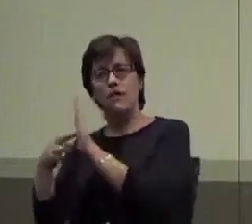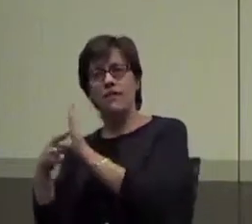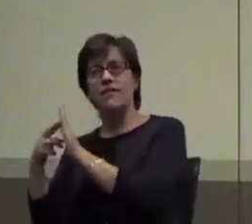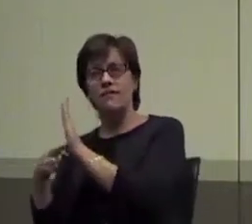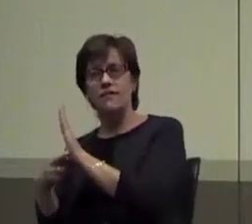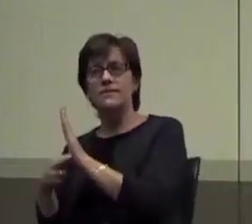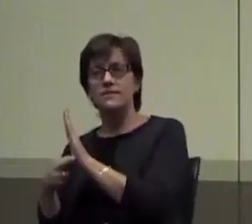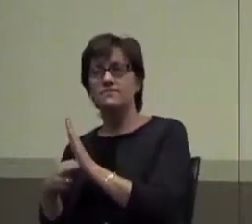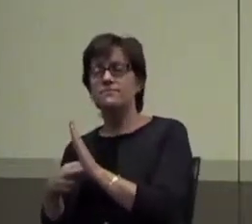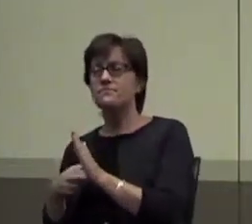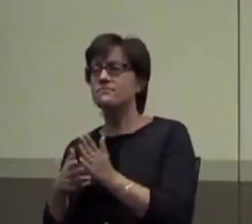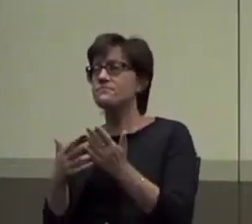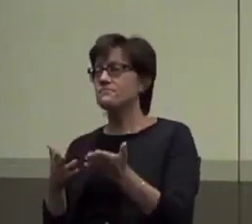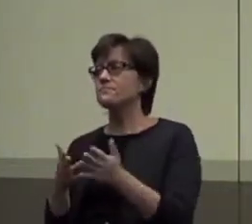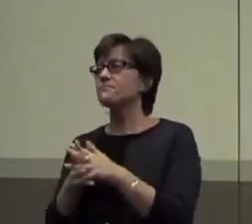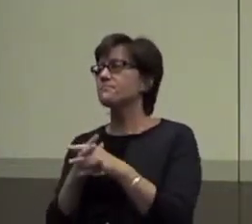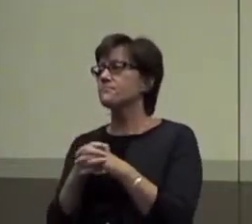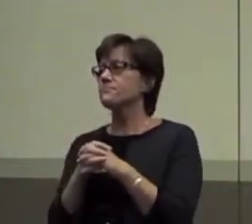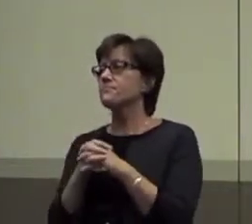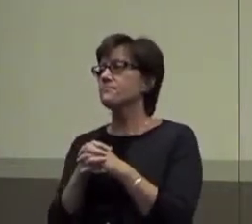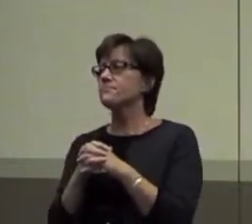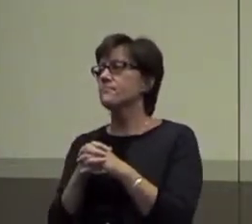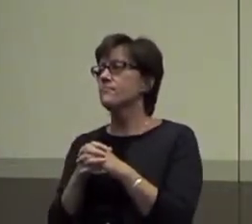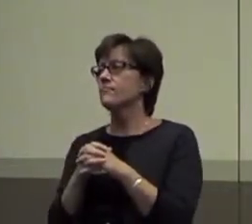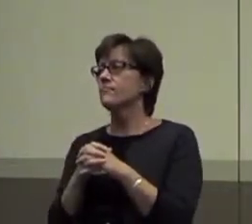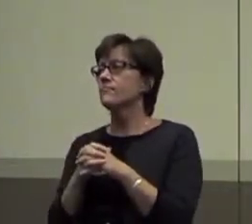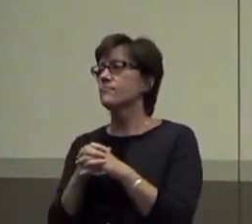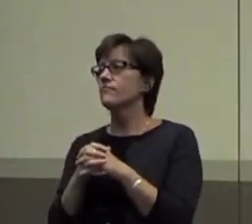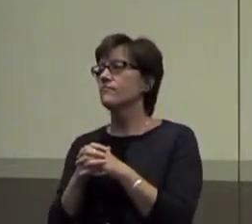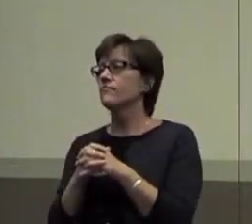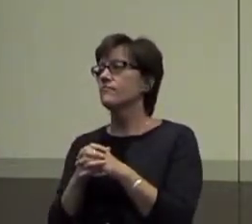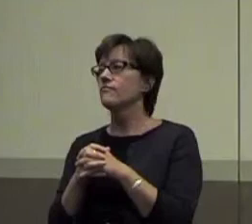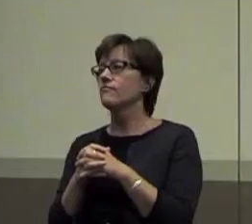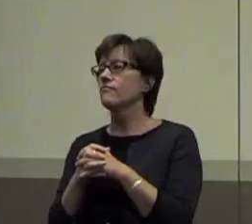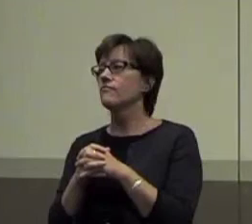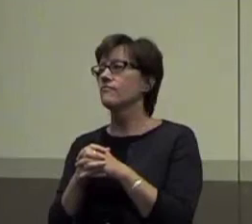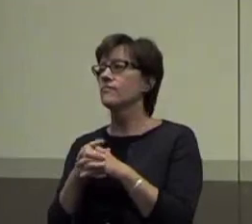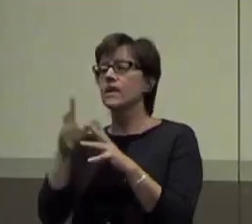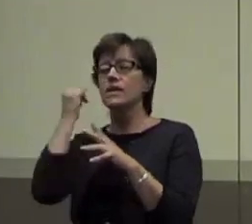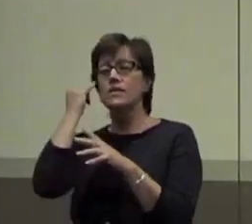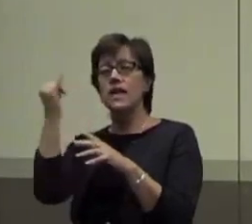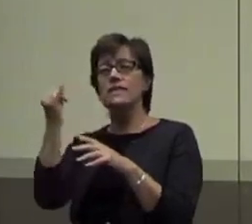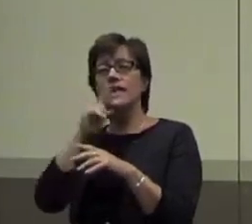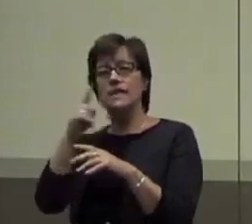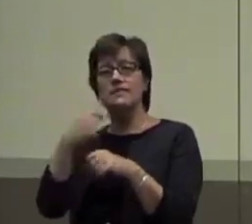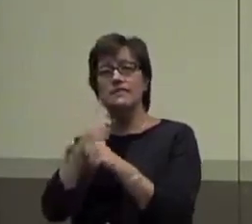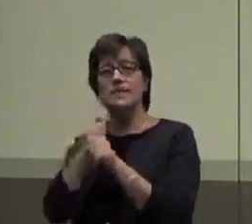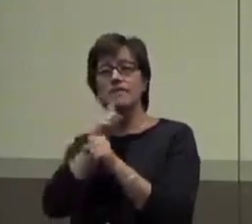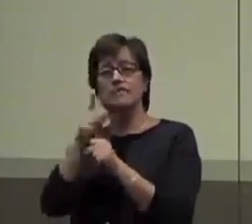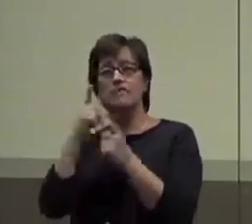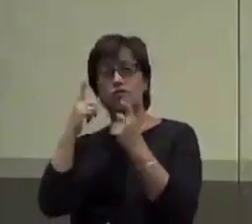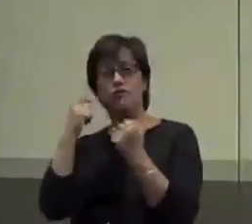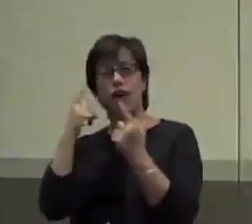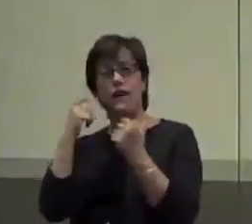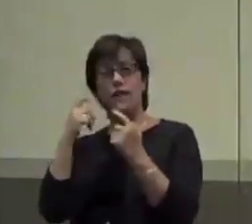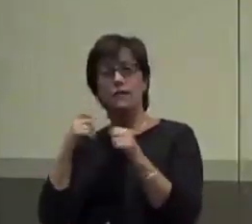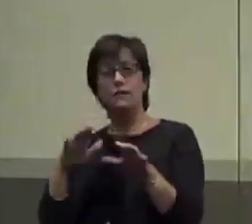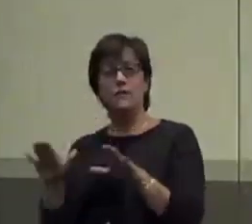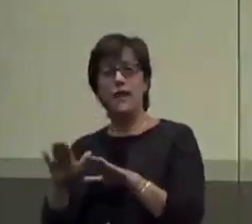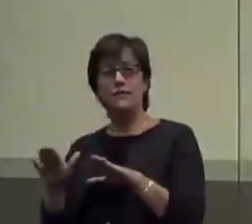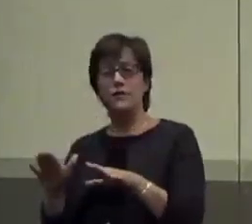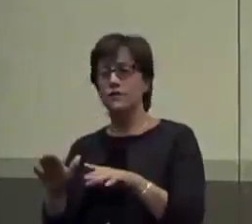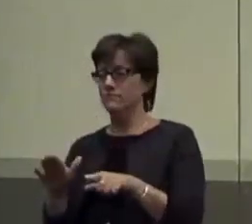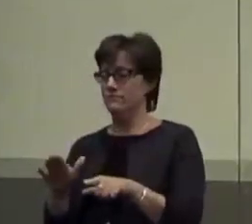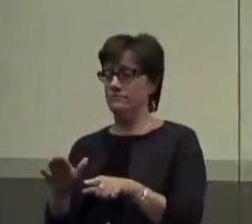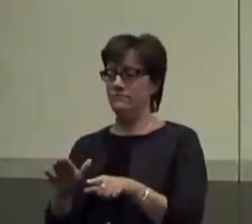Okay? Good. So the idea here is we want to make sure that that crying behavior that Jason was doing is